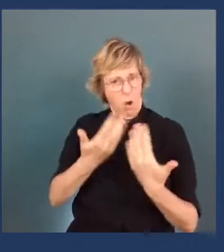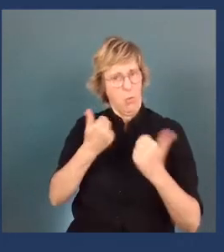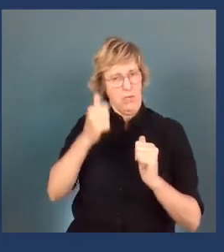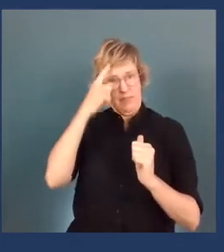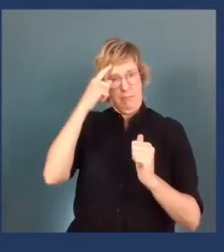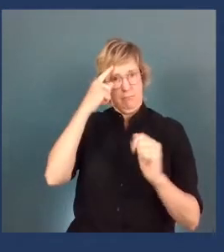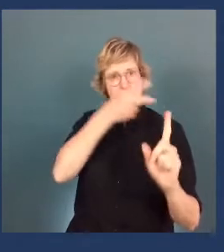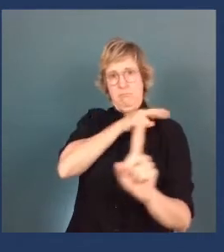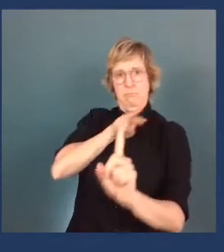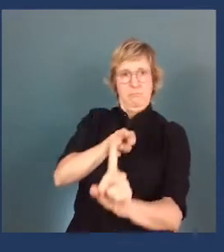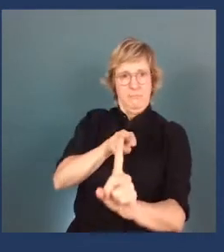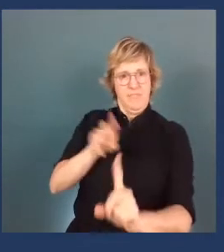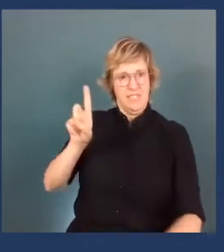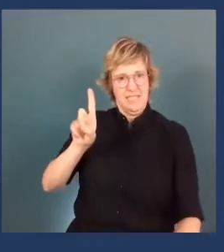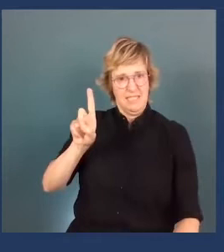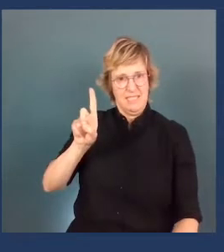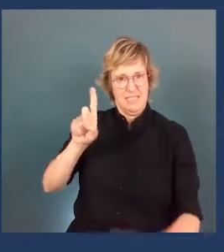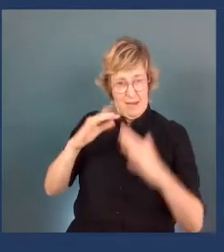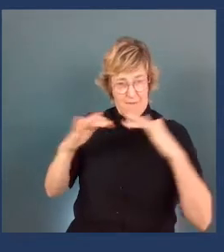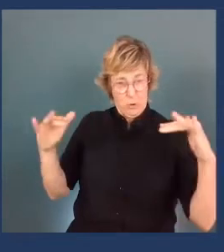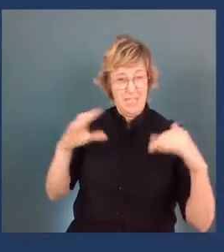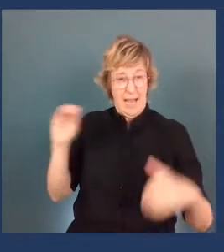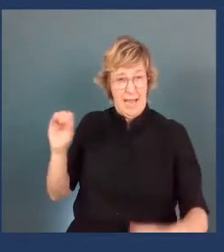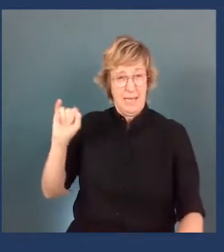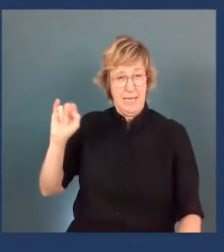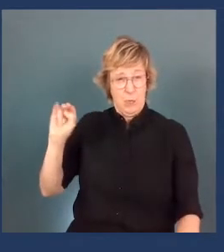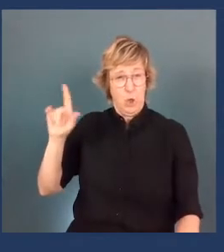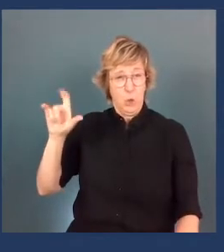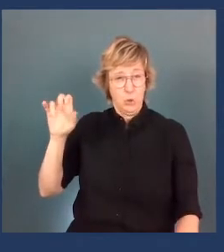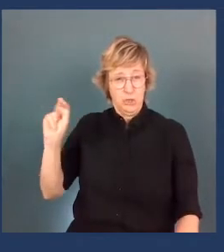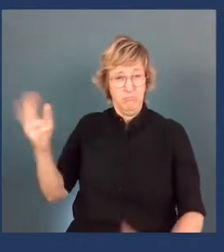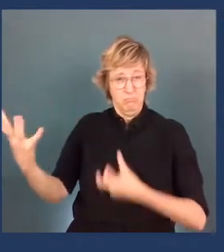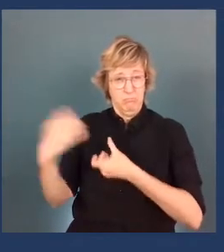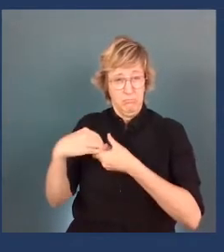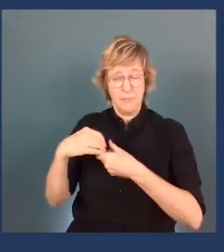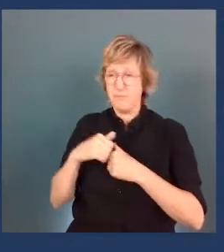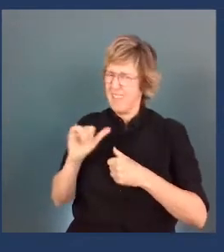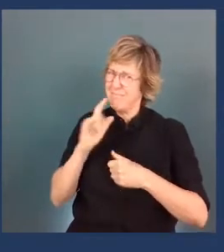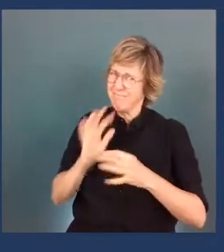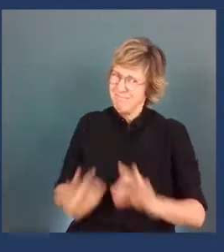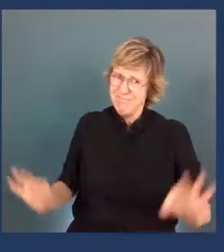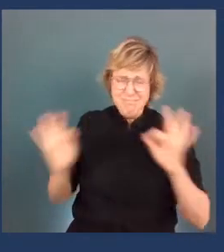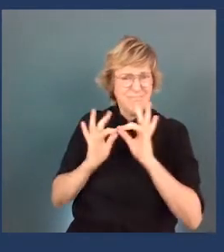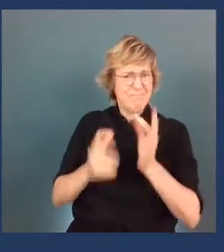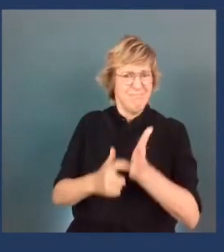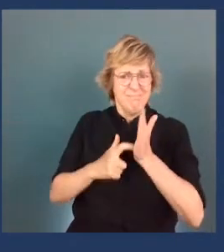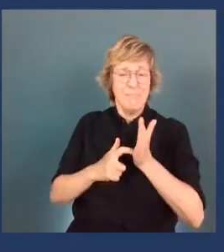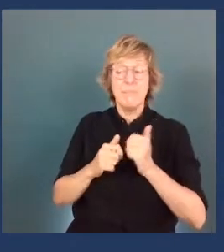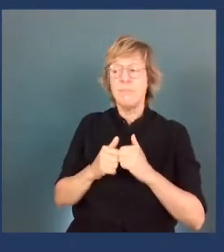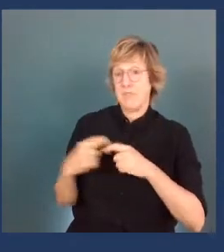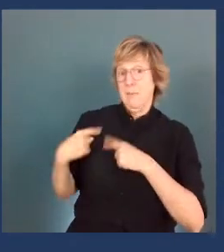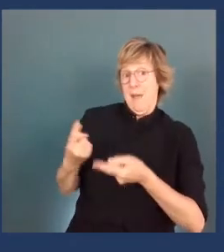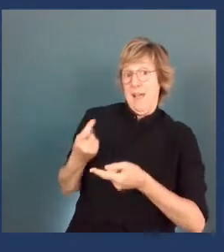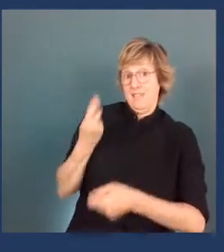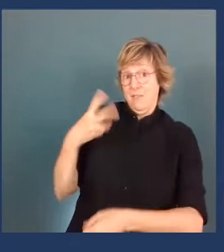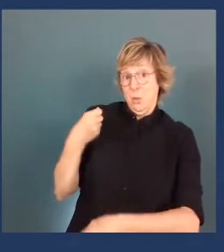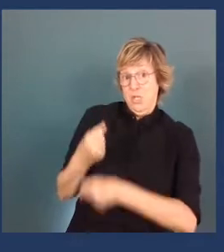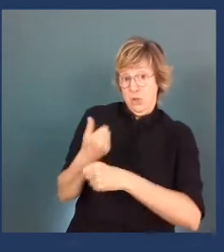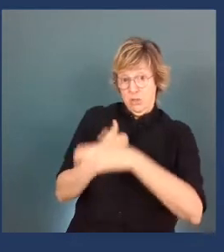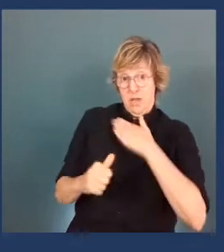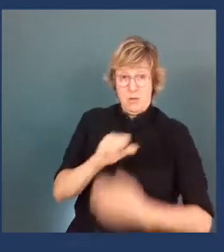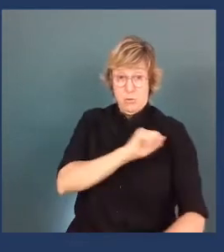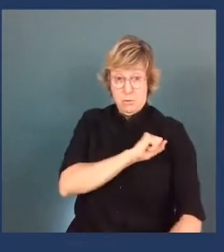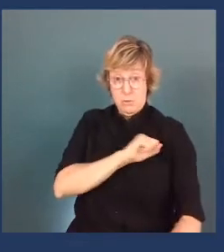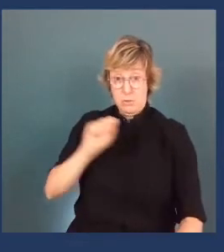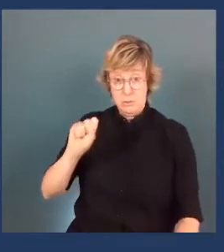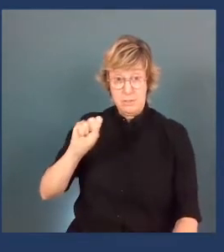of diversity inclusion. It's really become absolutely essential for us. And over the past couple of years at Microsoft under Satya's